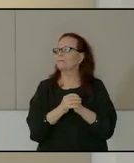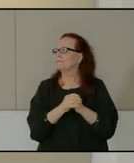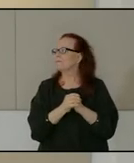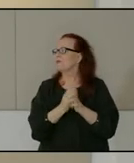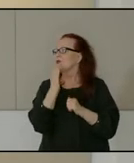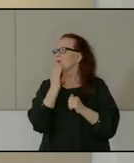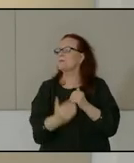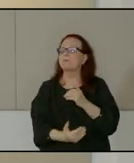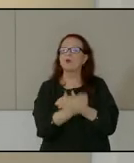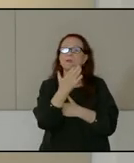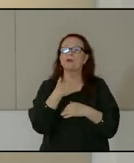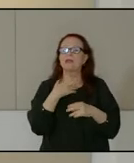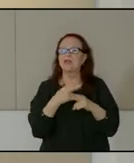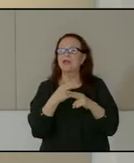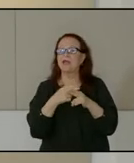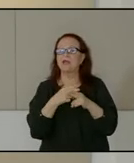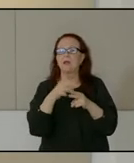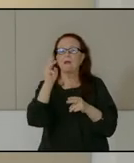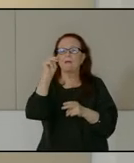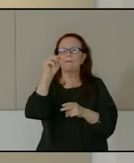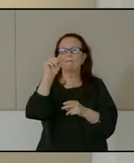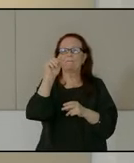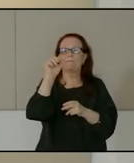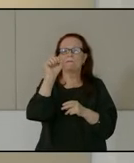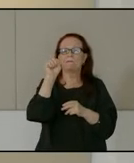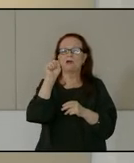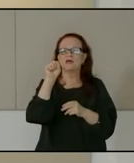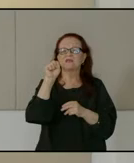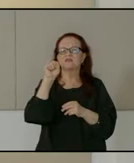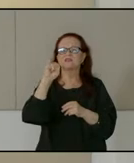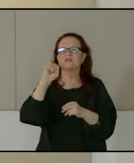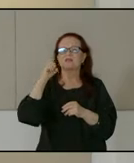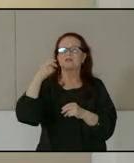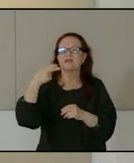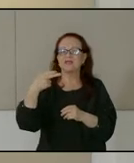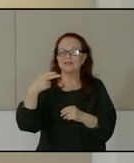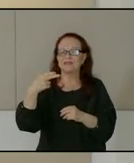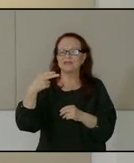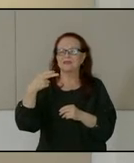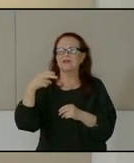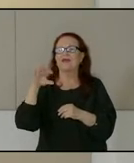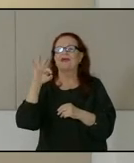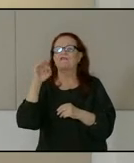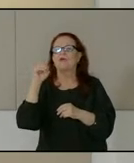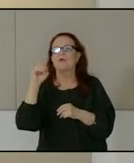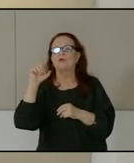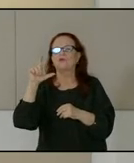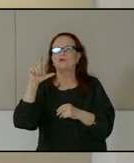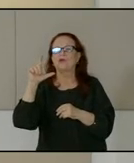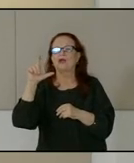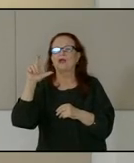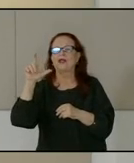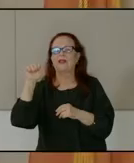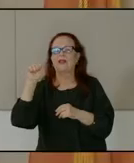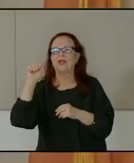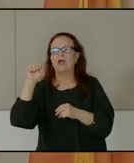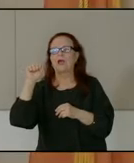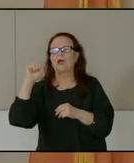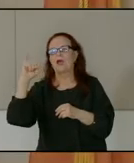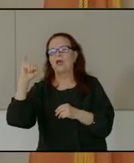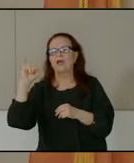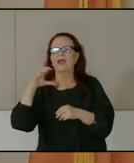Good morning, everyone. My name is Masih Fouladi, M-A-S-I-H, last name F-O-U-L-A-D-I. I'm with the Council